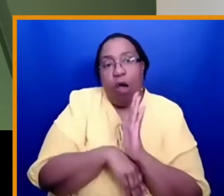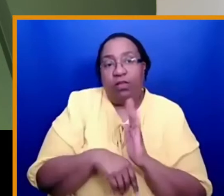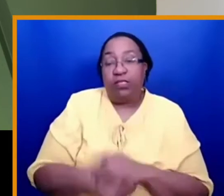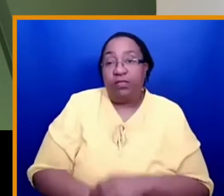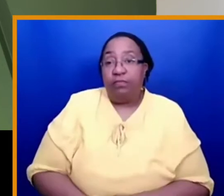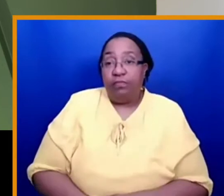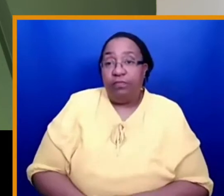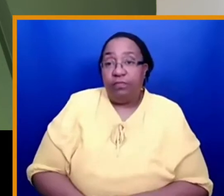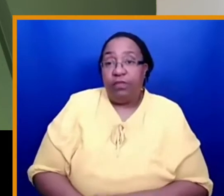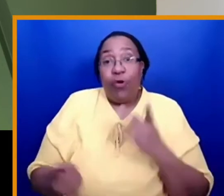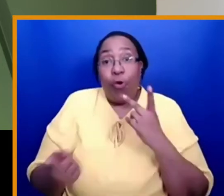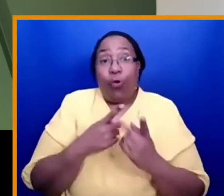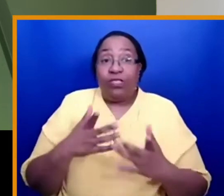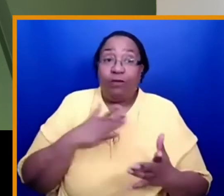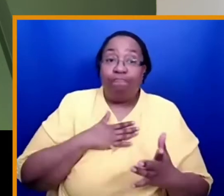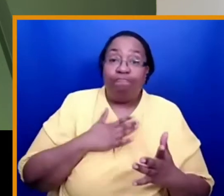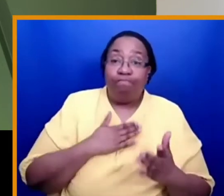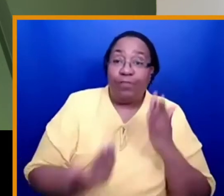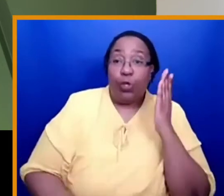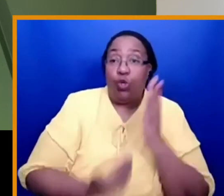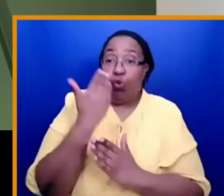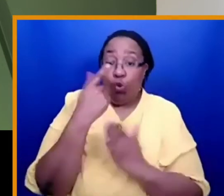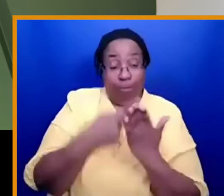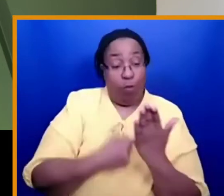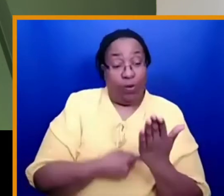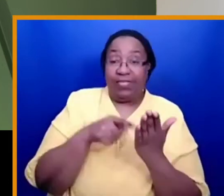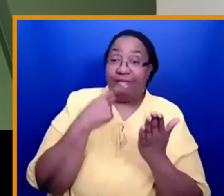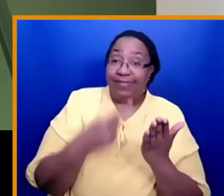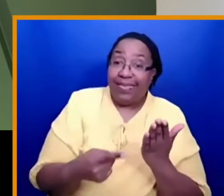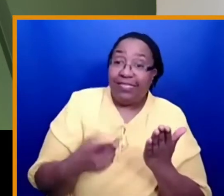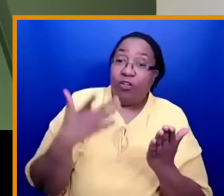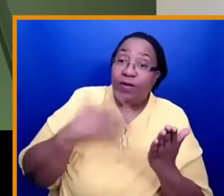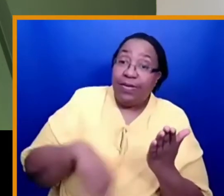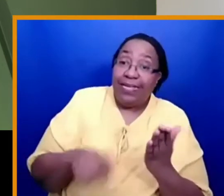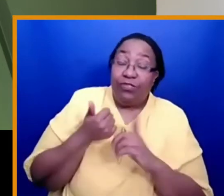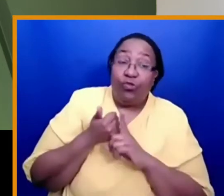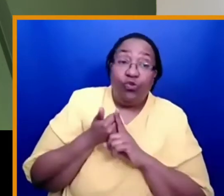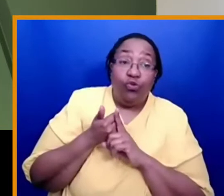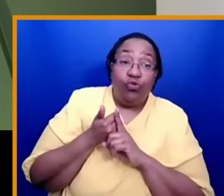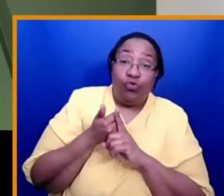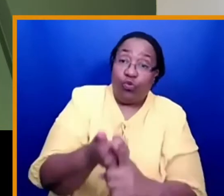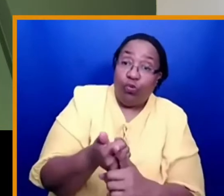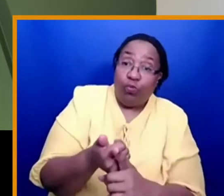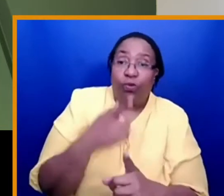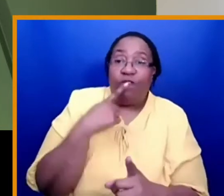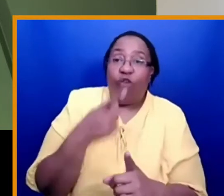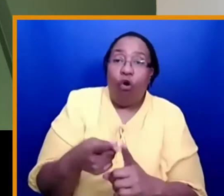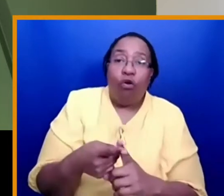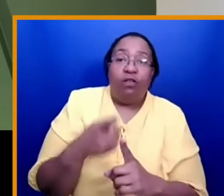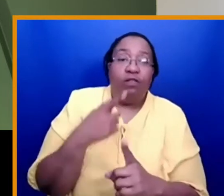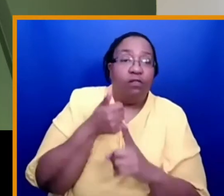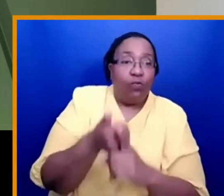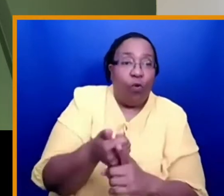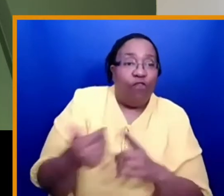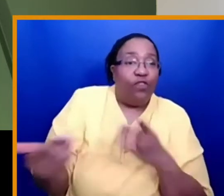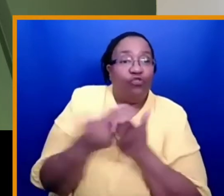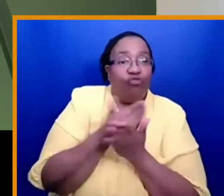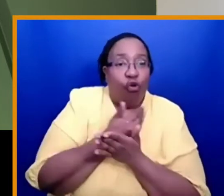policy included in the original motion of restoring the support for mortgage interest scheme to its pre-2018 format,